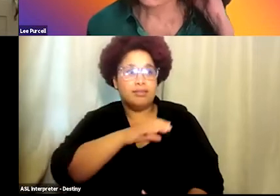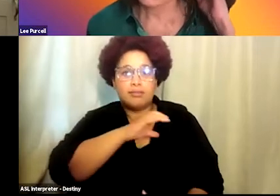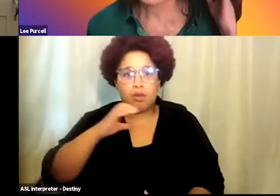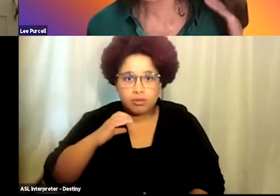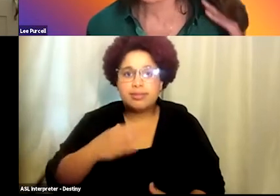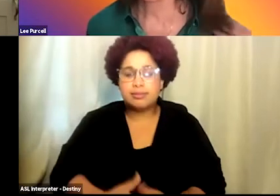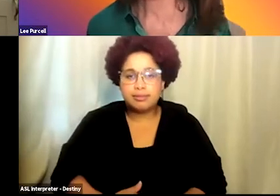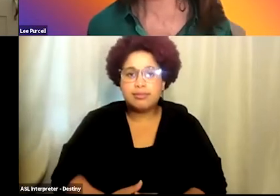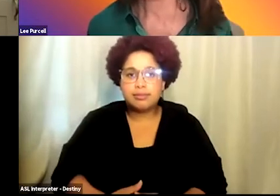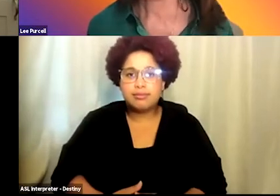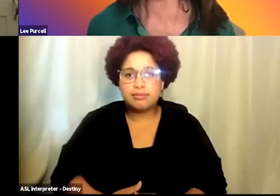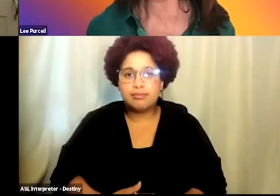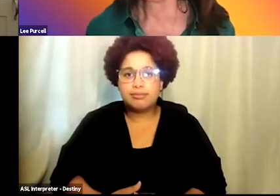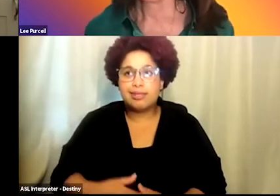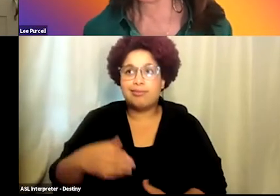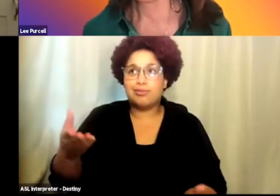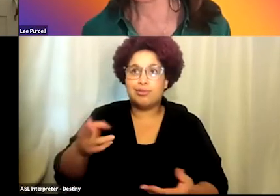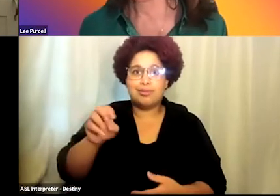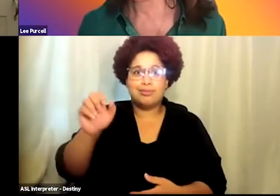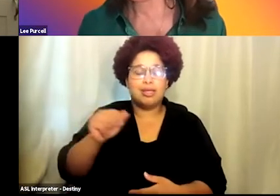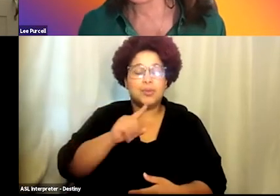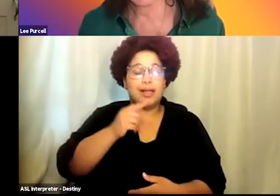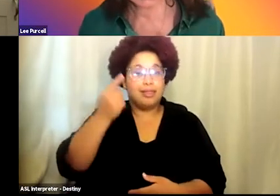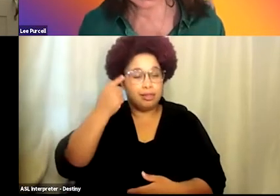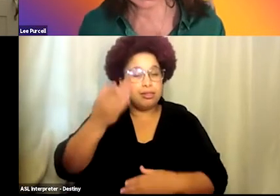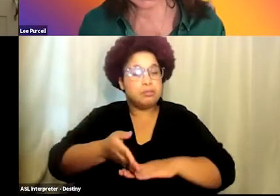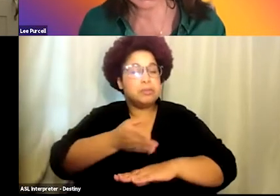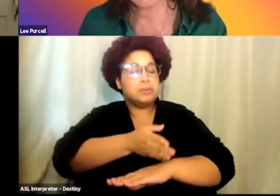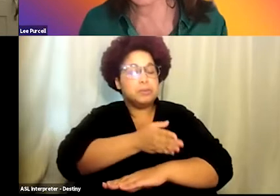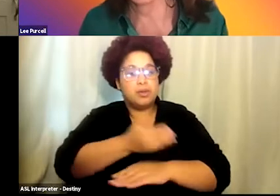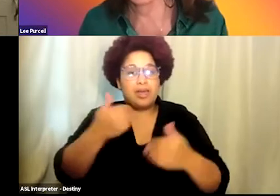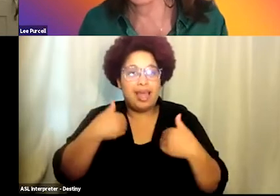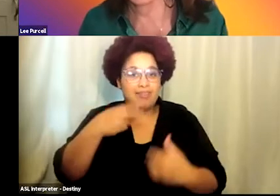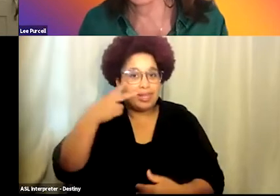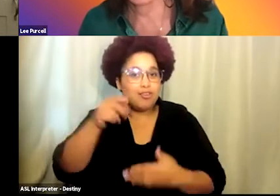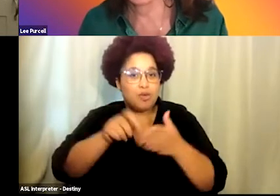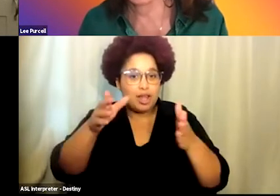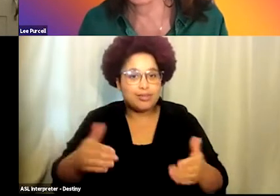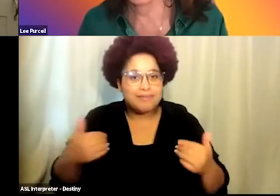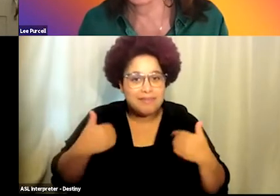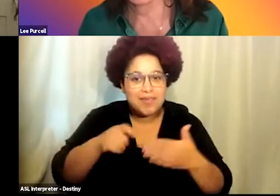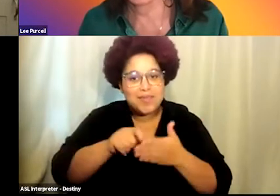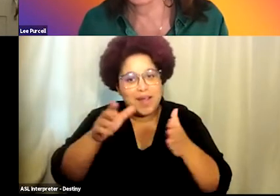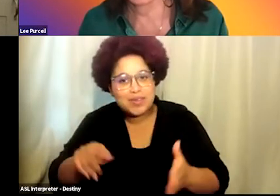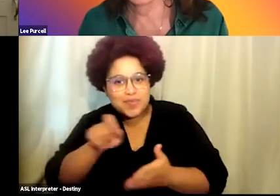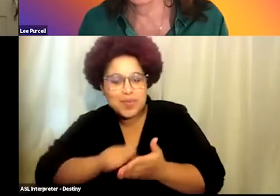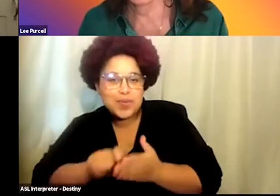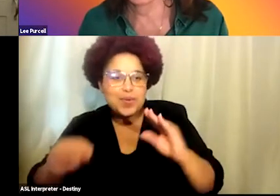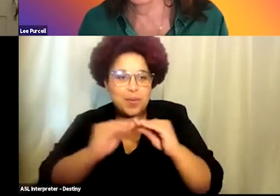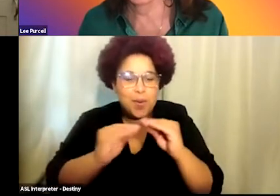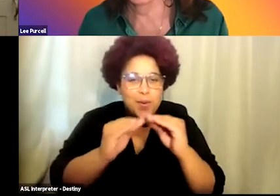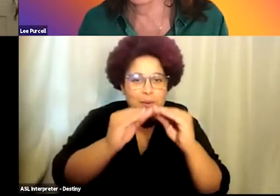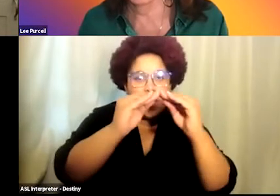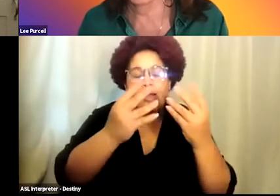America. So, and I think it's getting better because we have Native writers, you know, young writers that are writing more and more